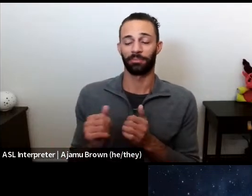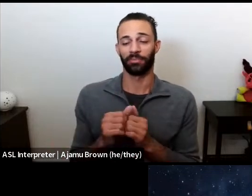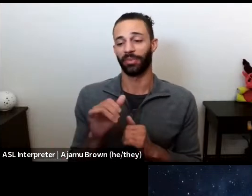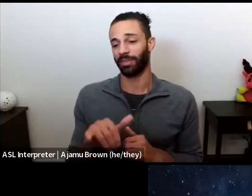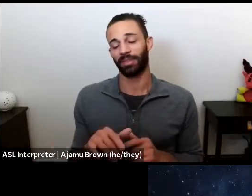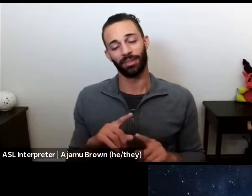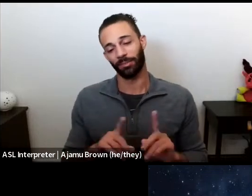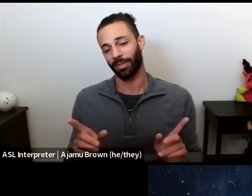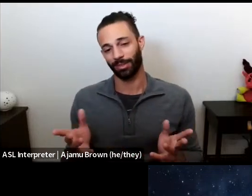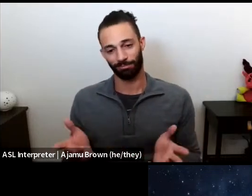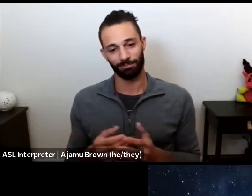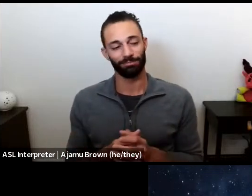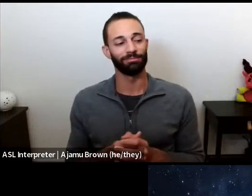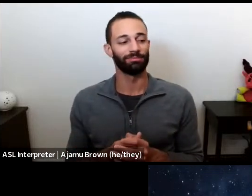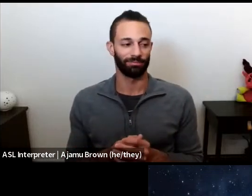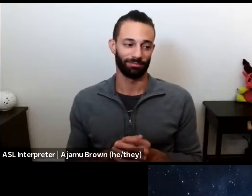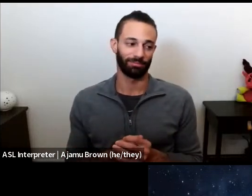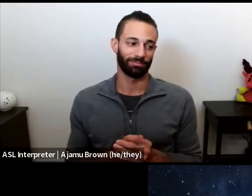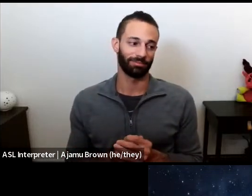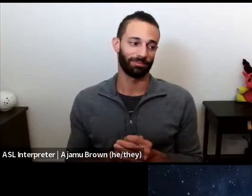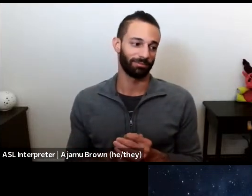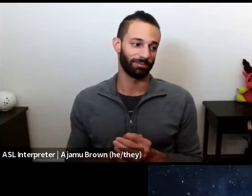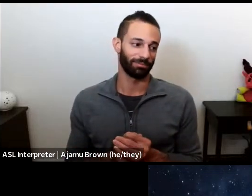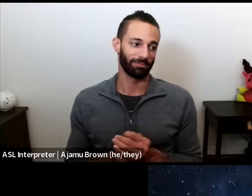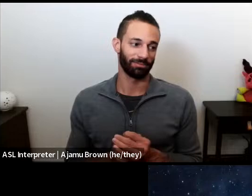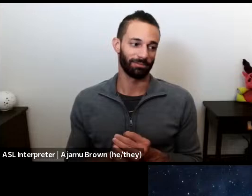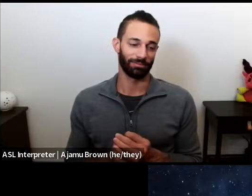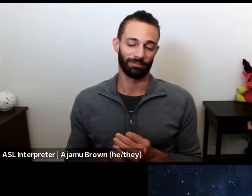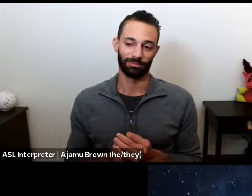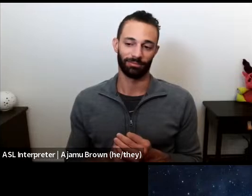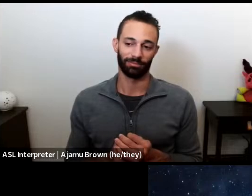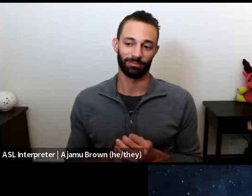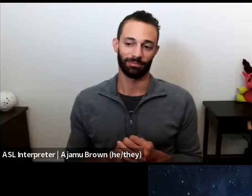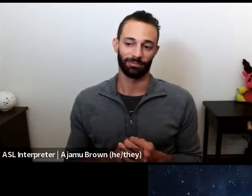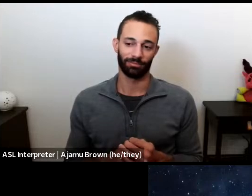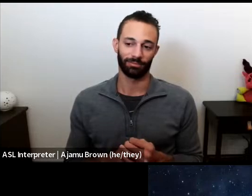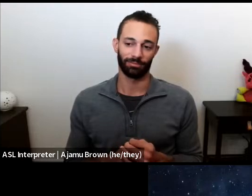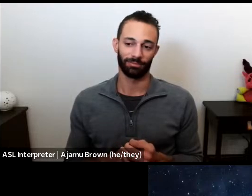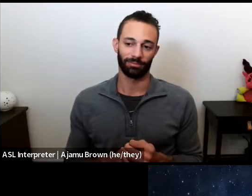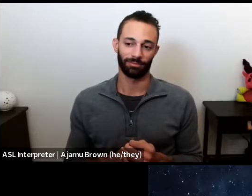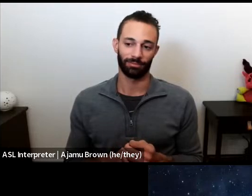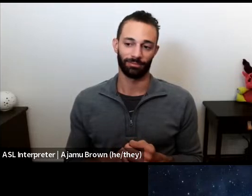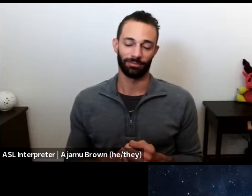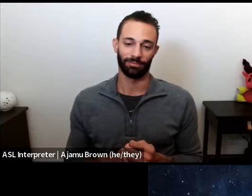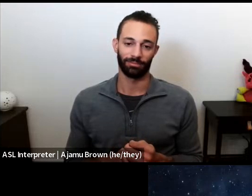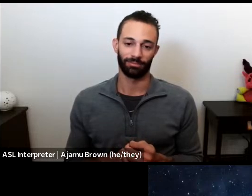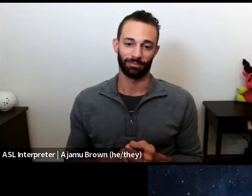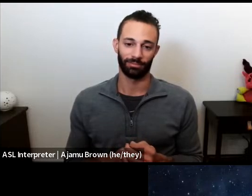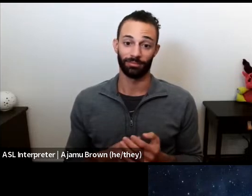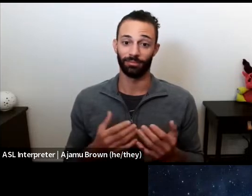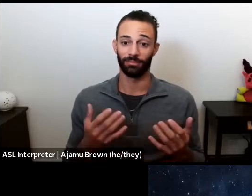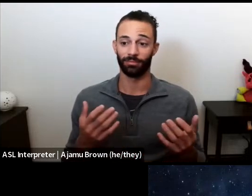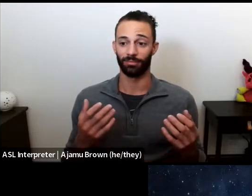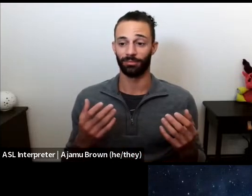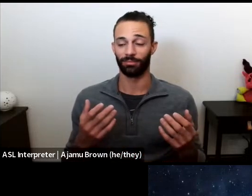without oh no, we're at mine. We're in trouble.